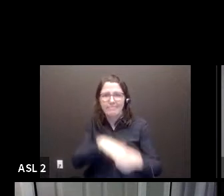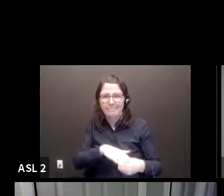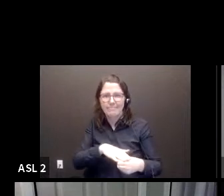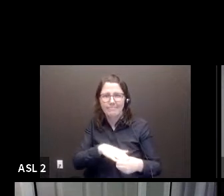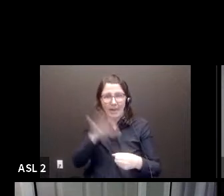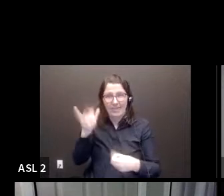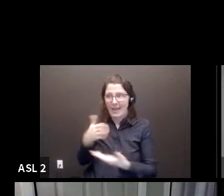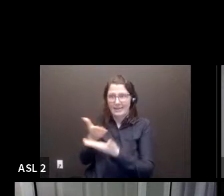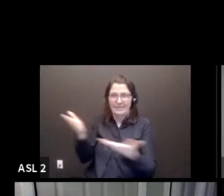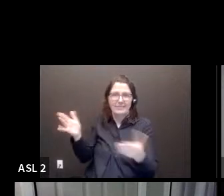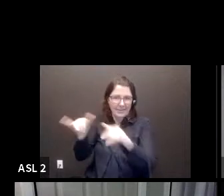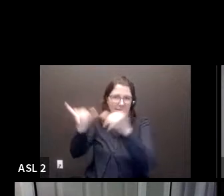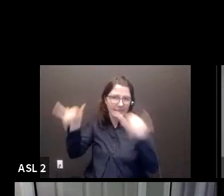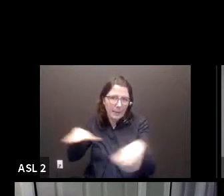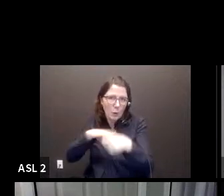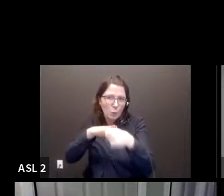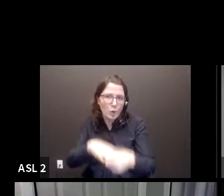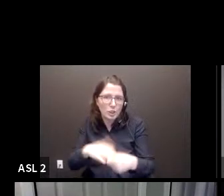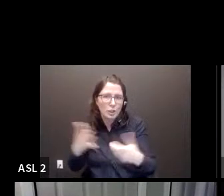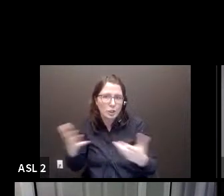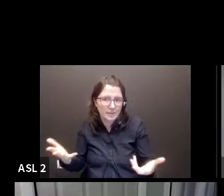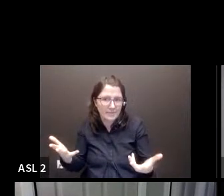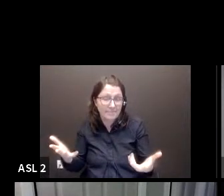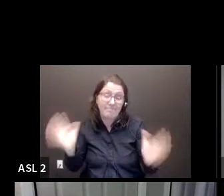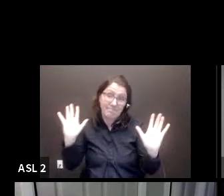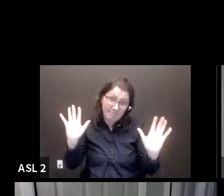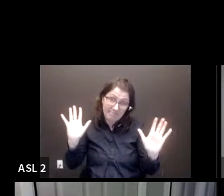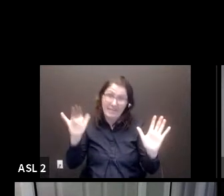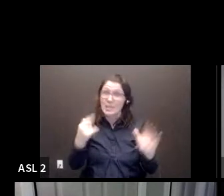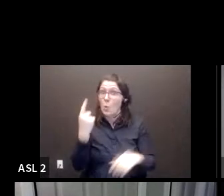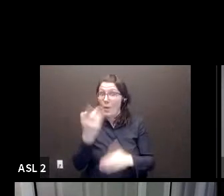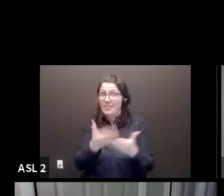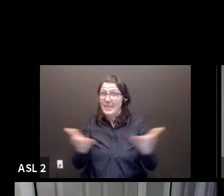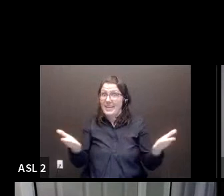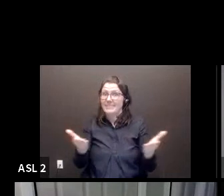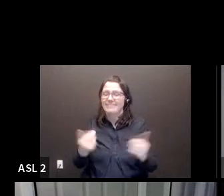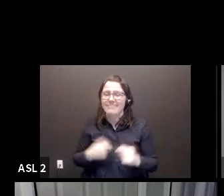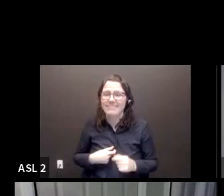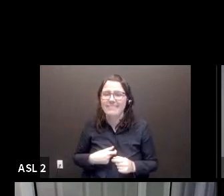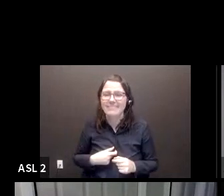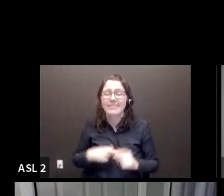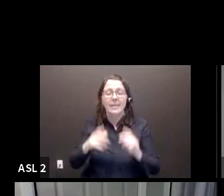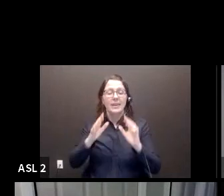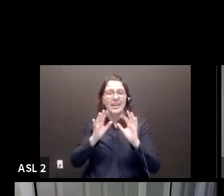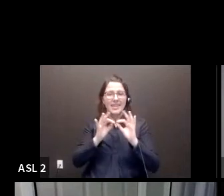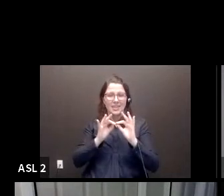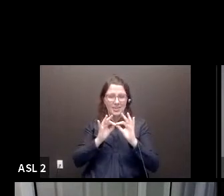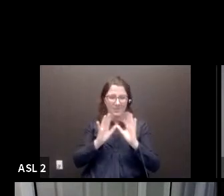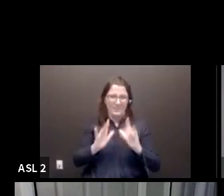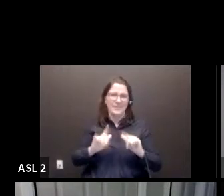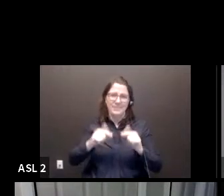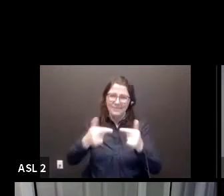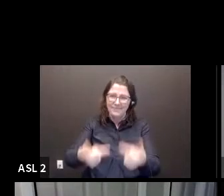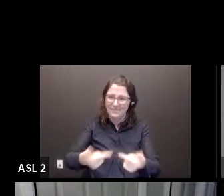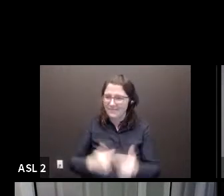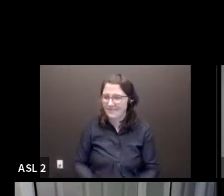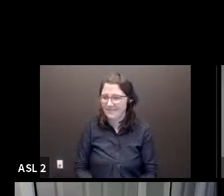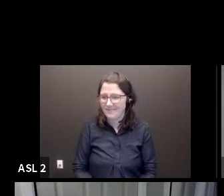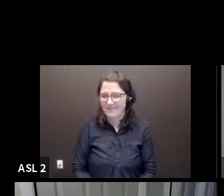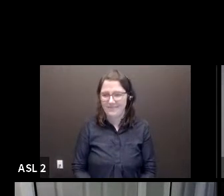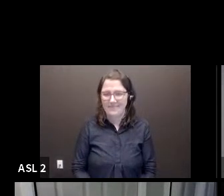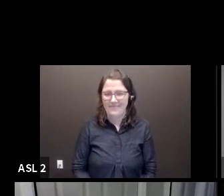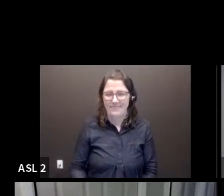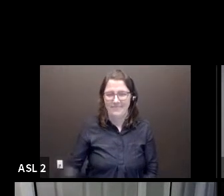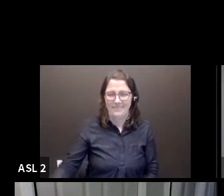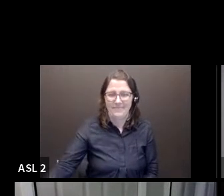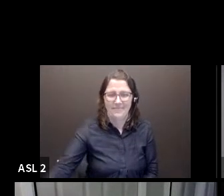oppression is um so yeah that's when things are really like tired um i also think it's really disingenuous and insulting to